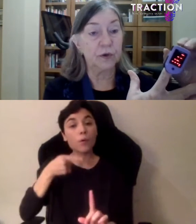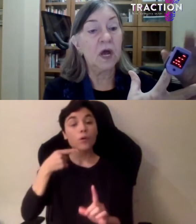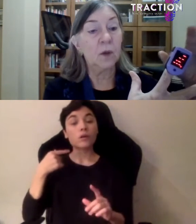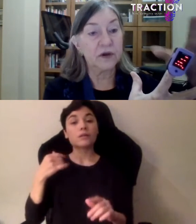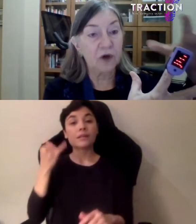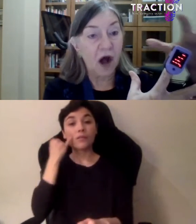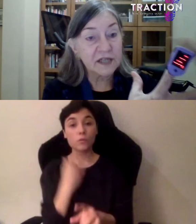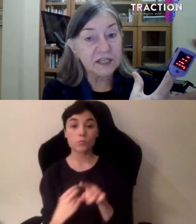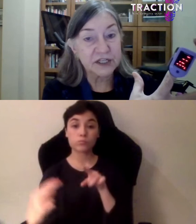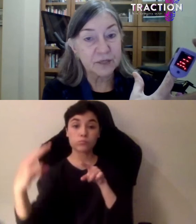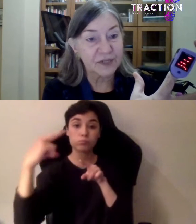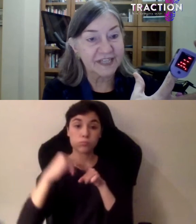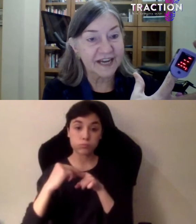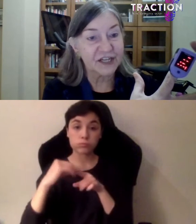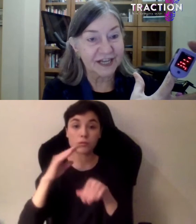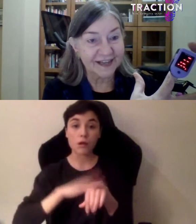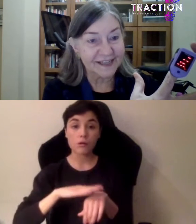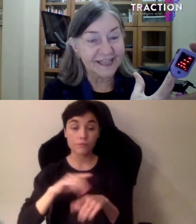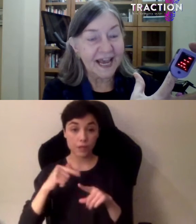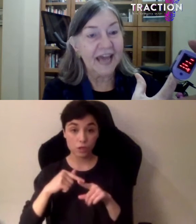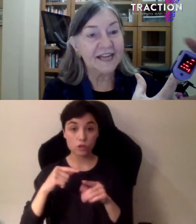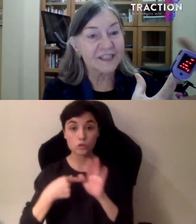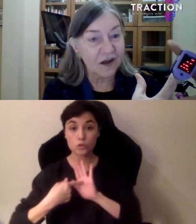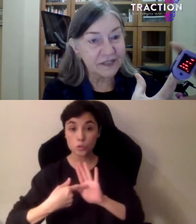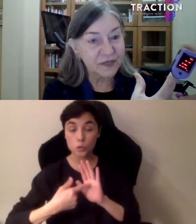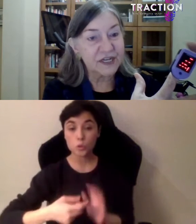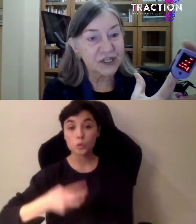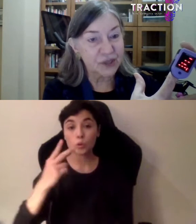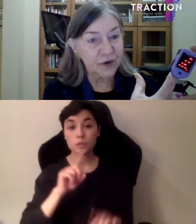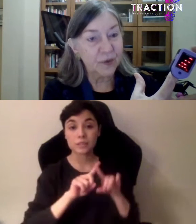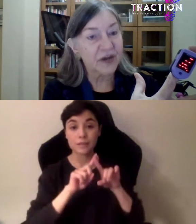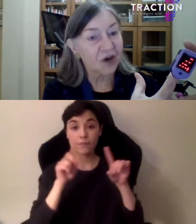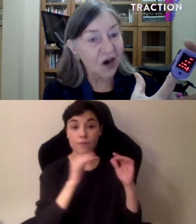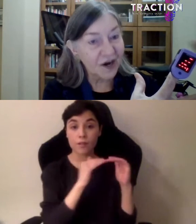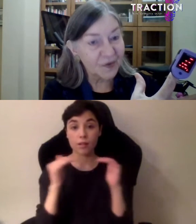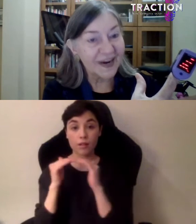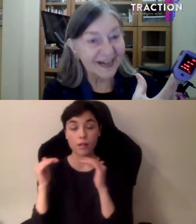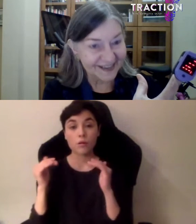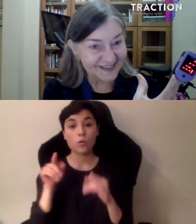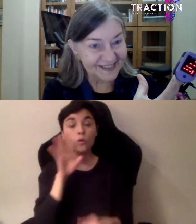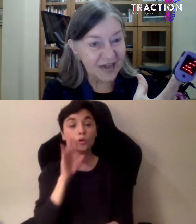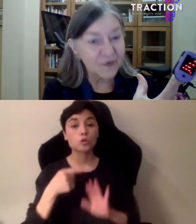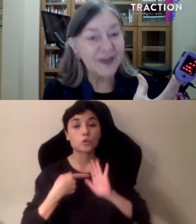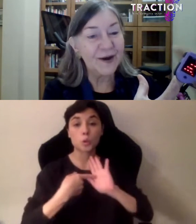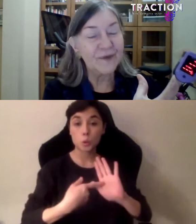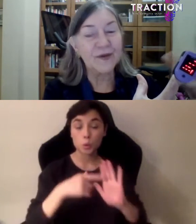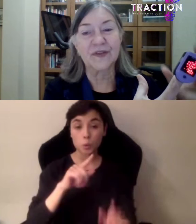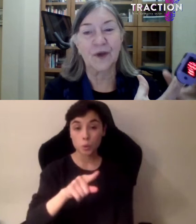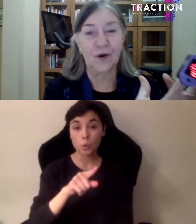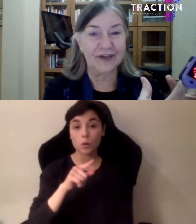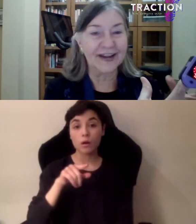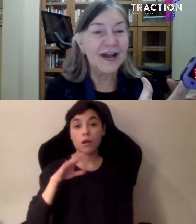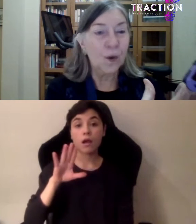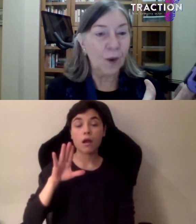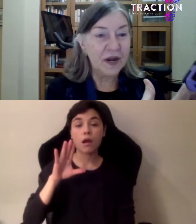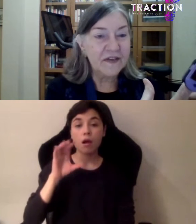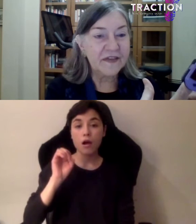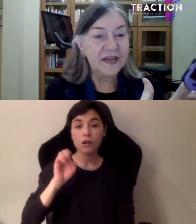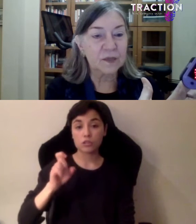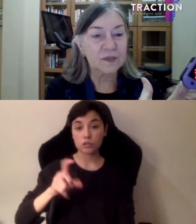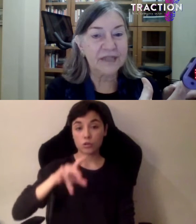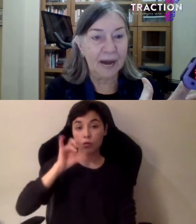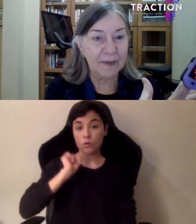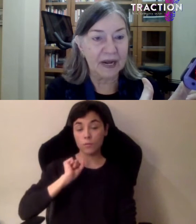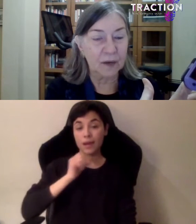going to show you what your oxygen percentage is, and it's also going to show you what your heart rate is. And we know that with COVID, one